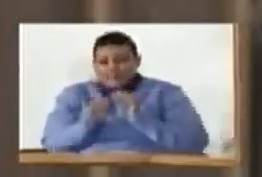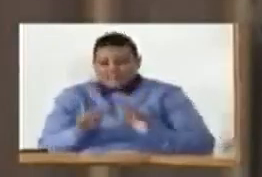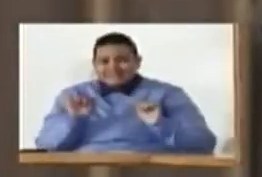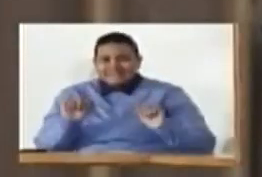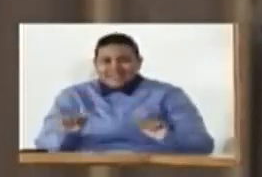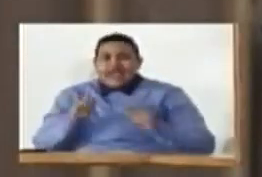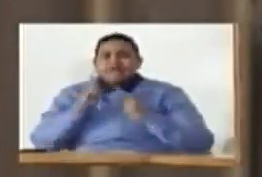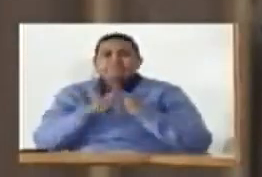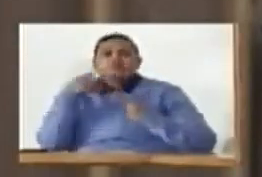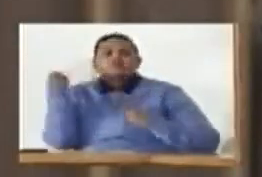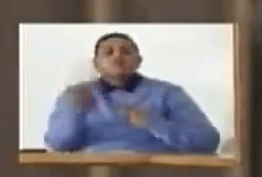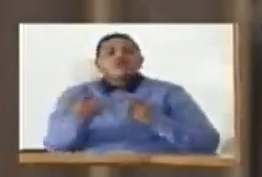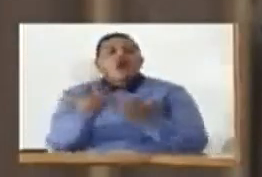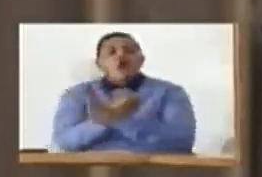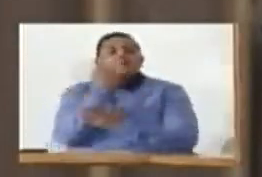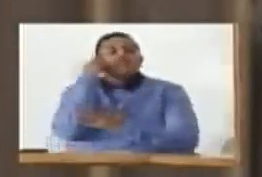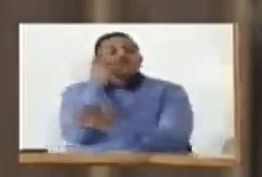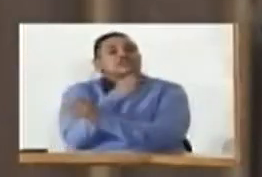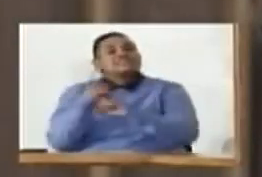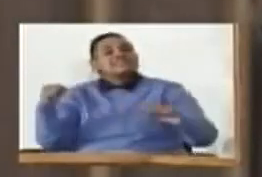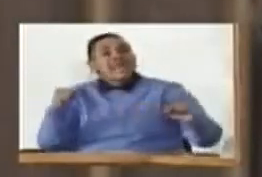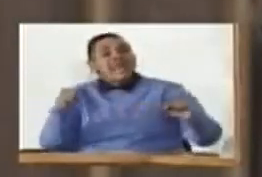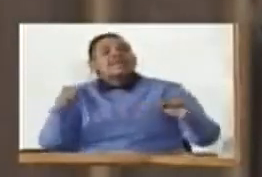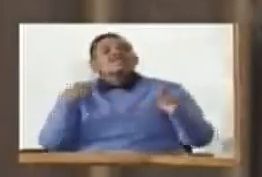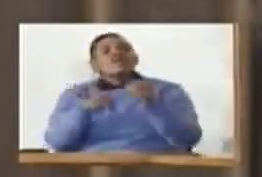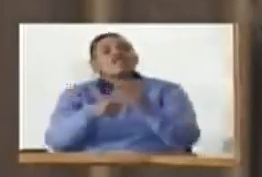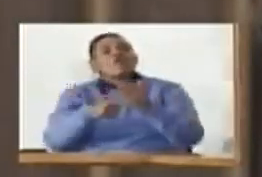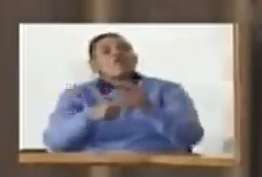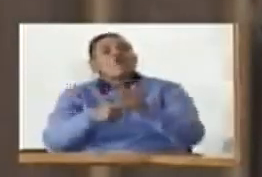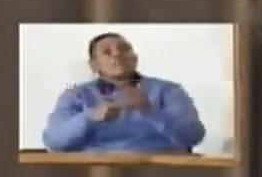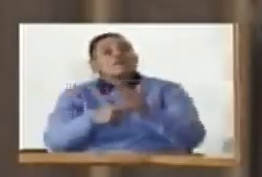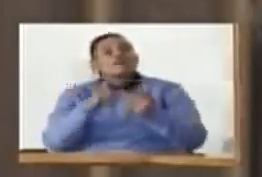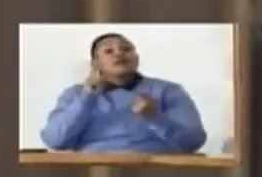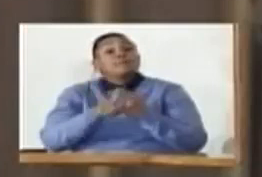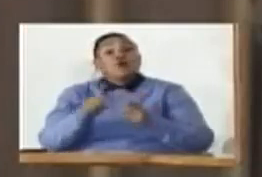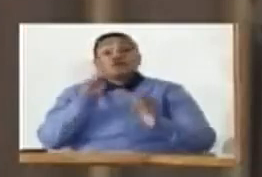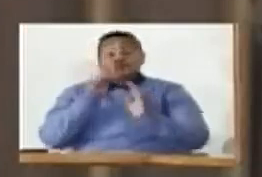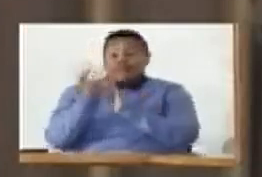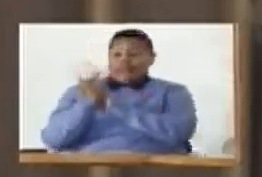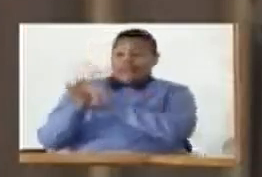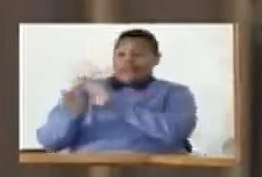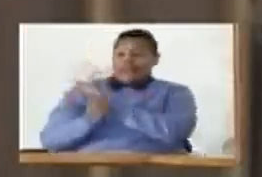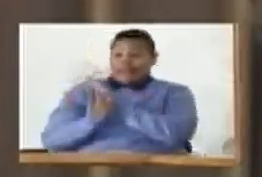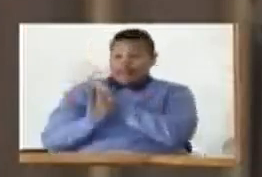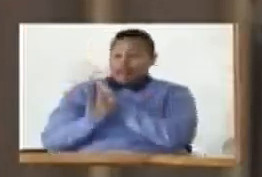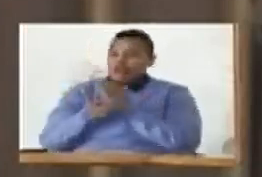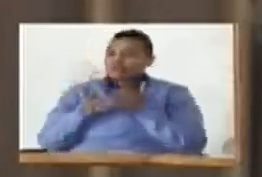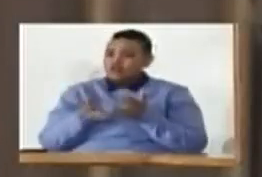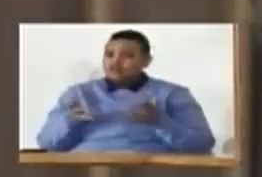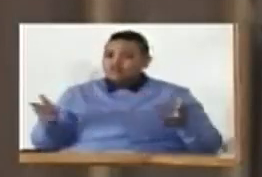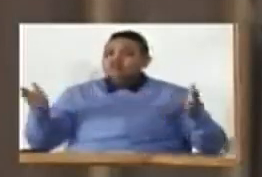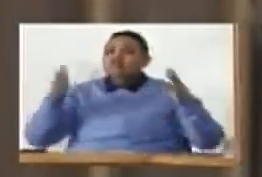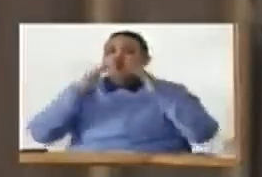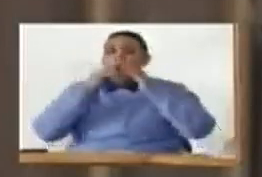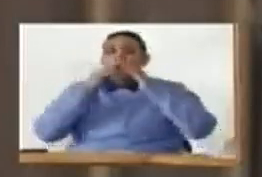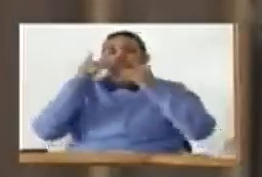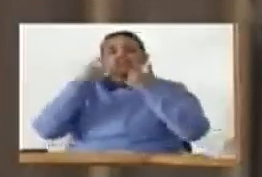and providing opportunities for safe, affordable, and legal housing, among others.